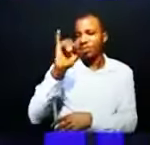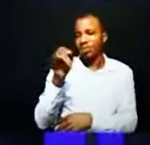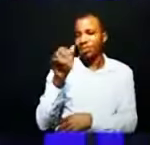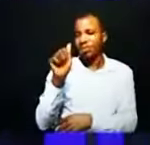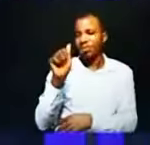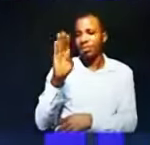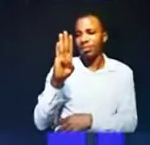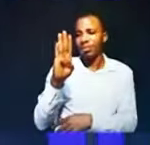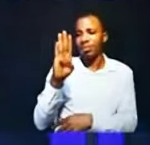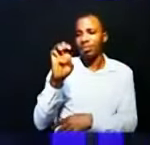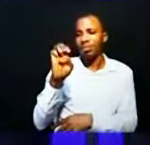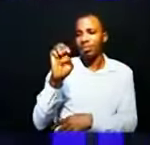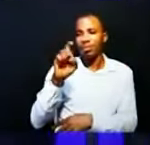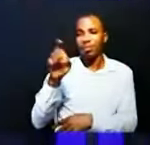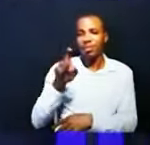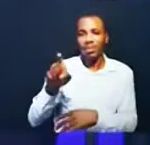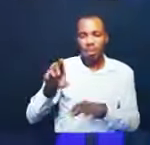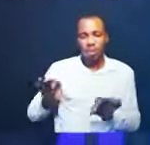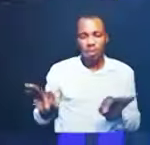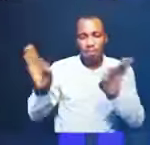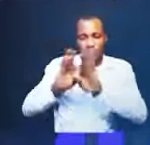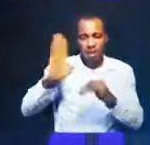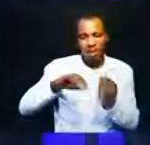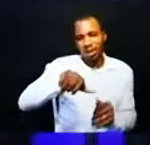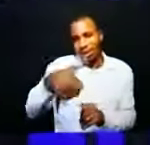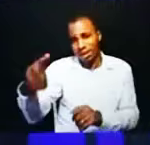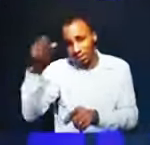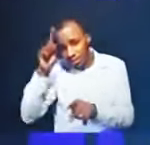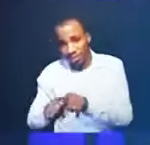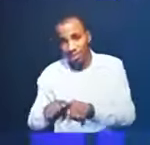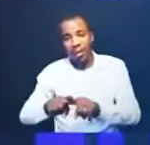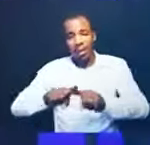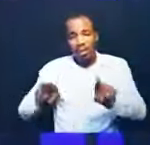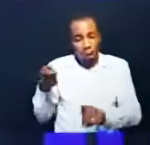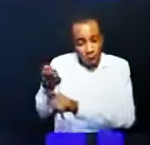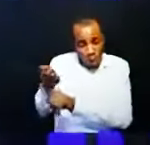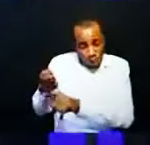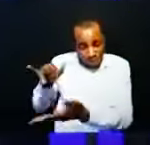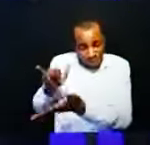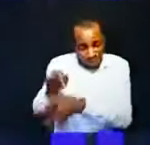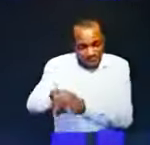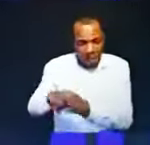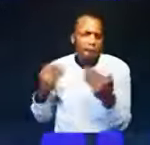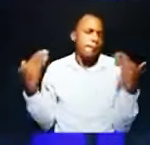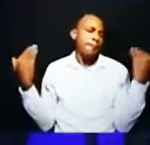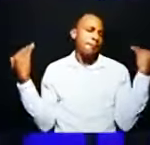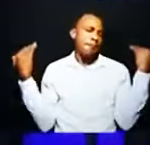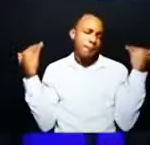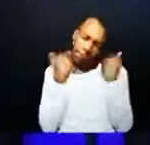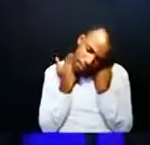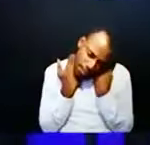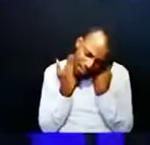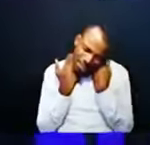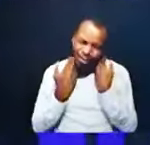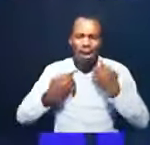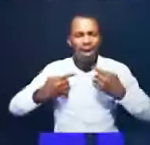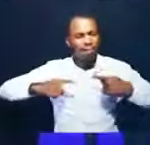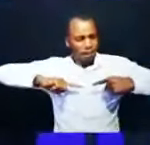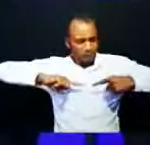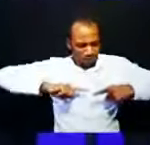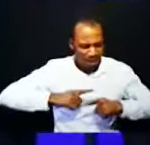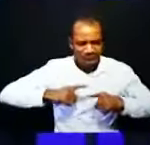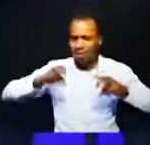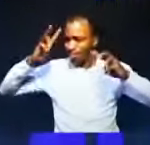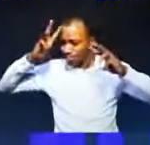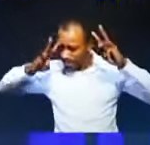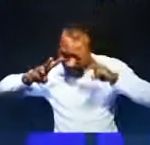trosem ne say Jabez no when onyam che ni nuanum ni nyina. Na he was caged in. Nanso in pain, harm, and misery.